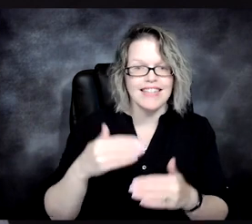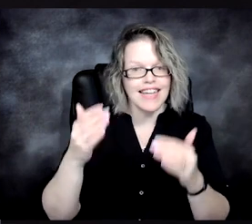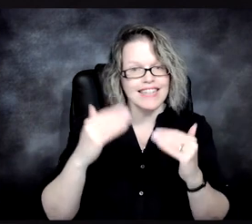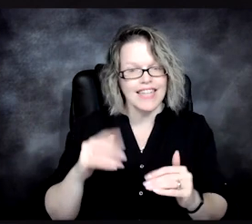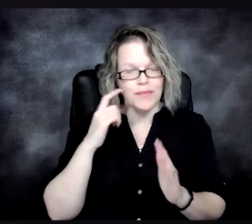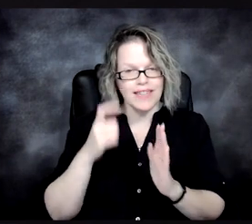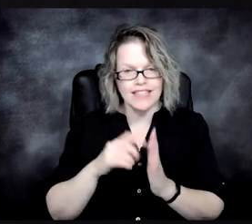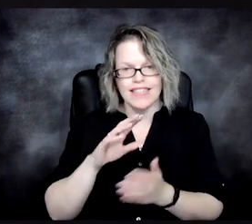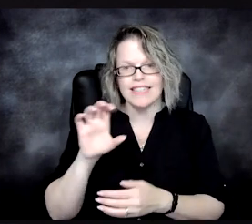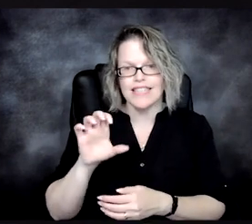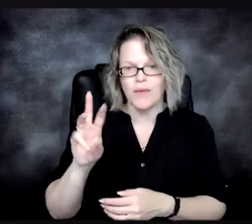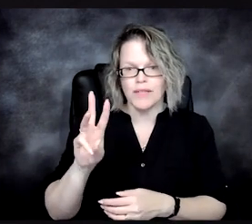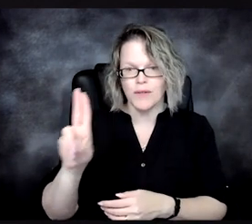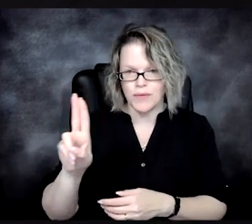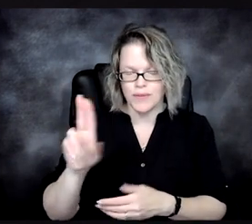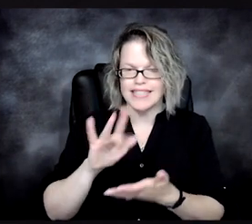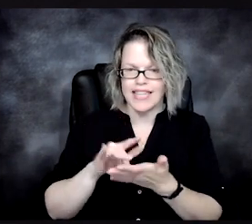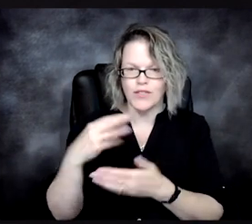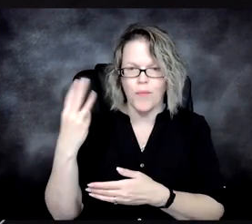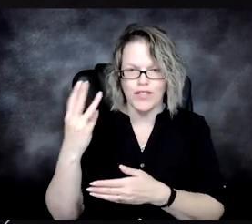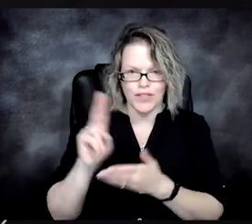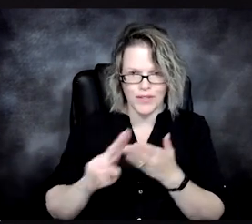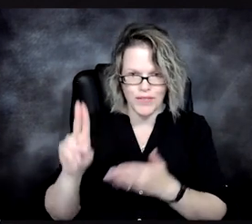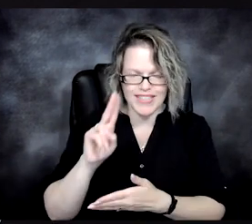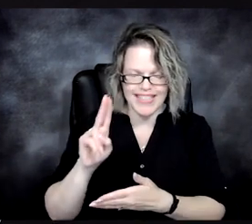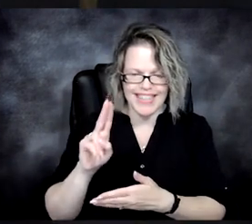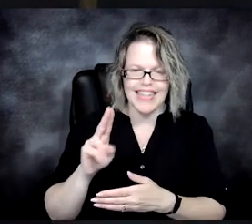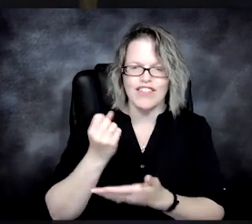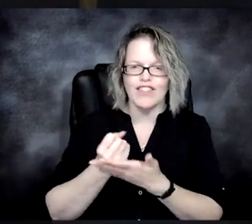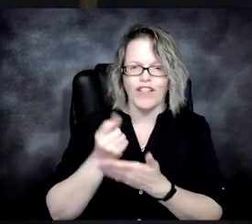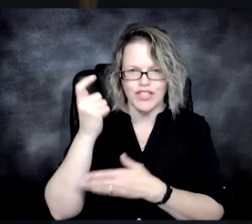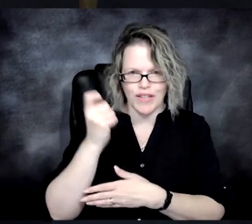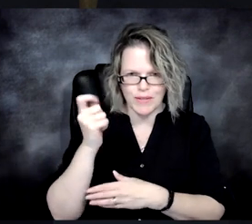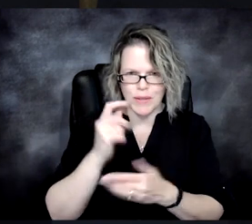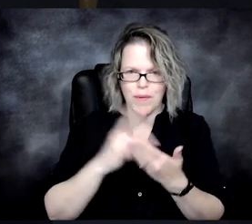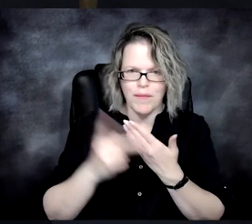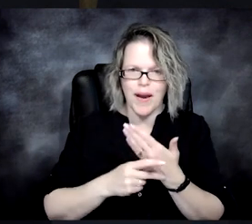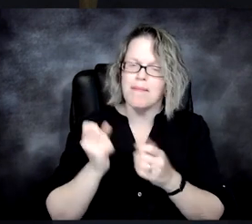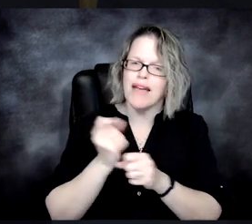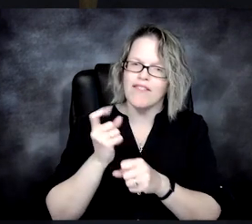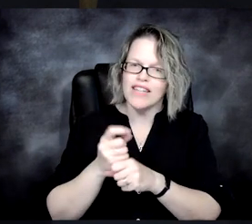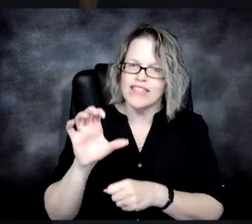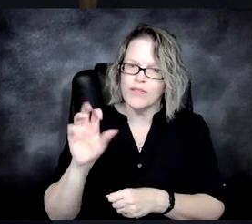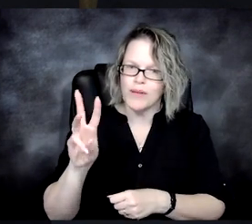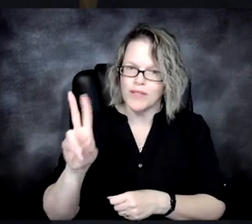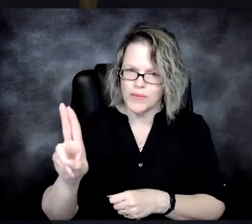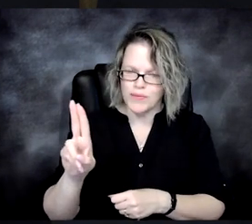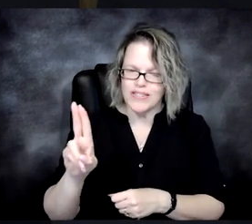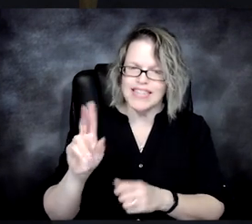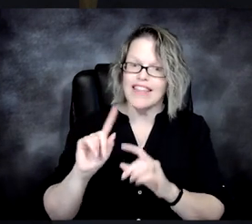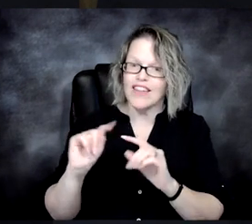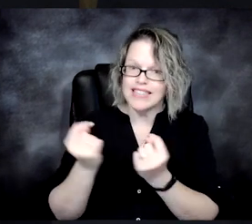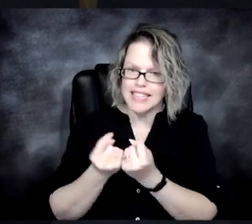Central Washington University's Art for Change Scholarship Program. Every year, Central Washington University teams go